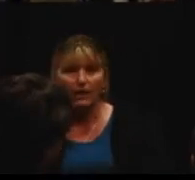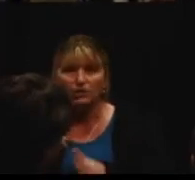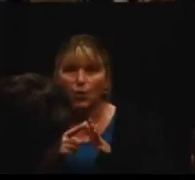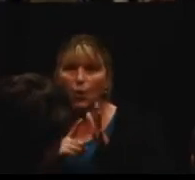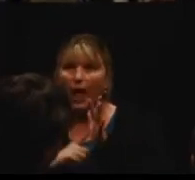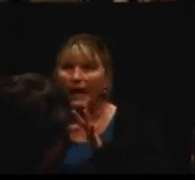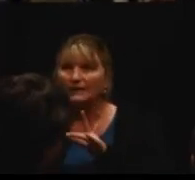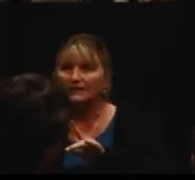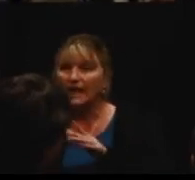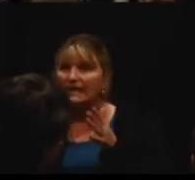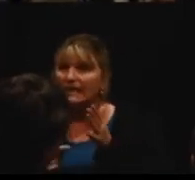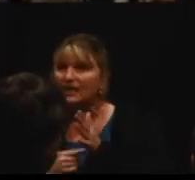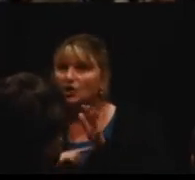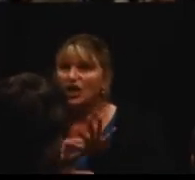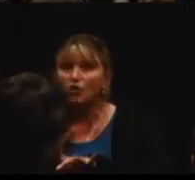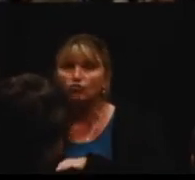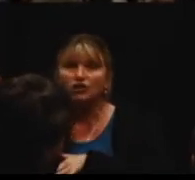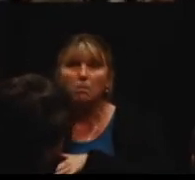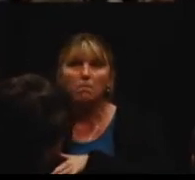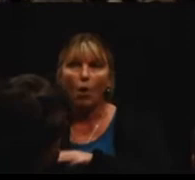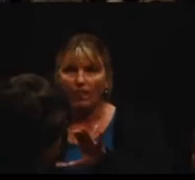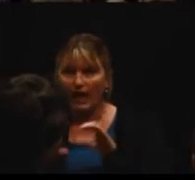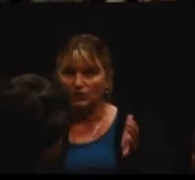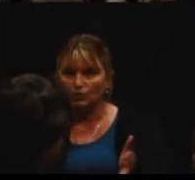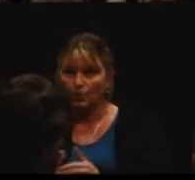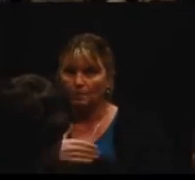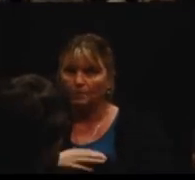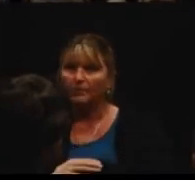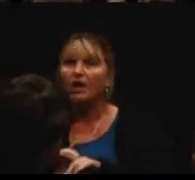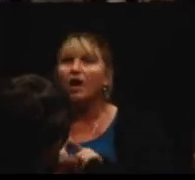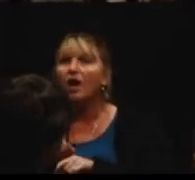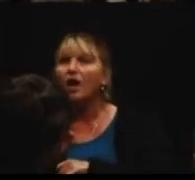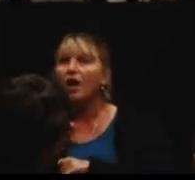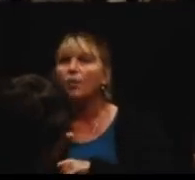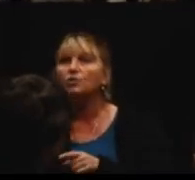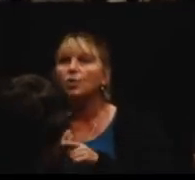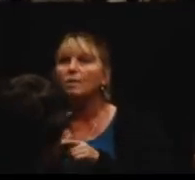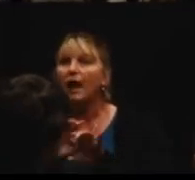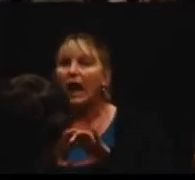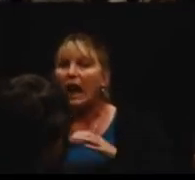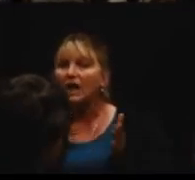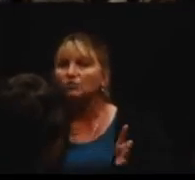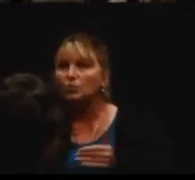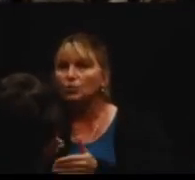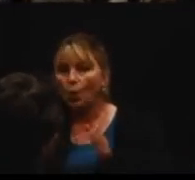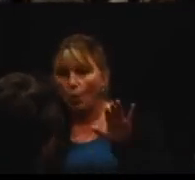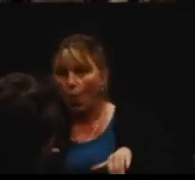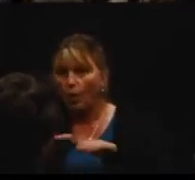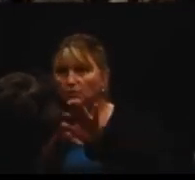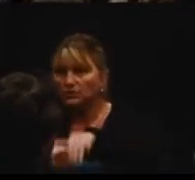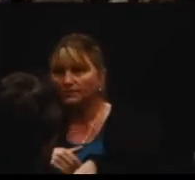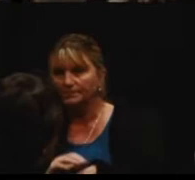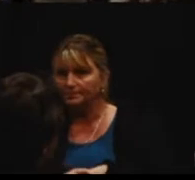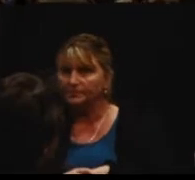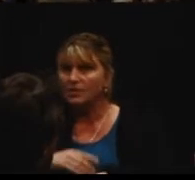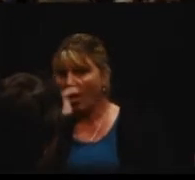now reach beyond the classroom. And the discussion across the street was about a classroom without walls. And I'm thinking that there's opportunities